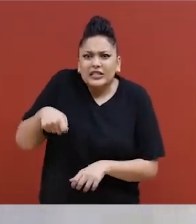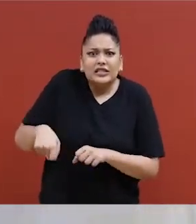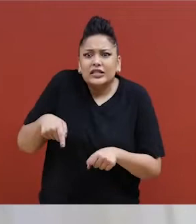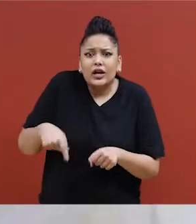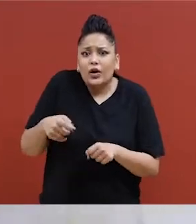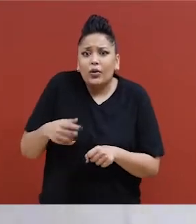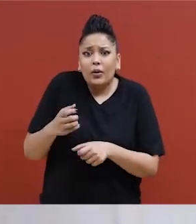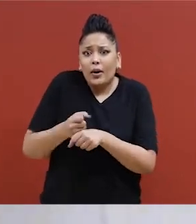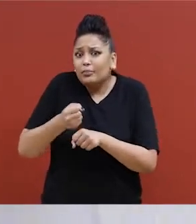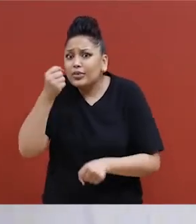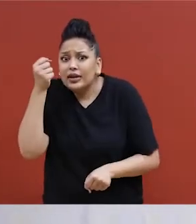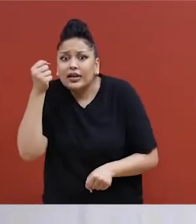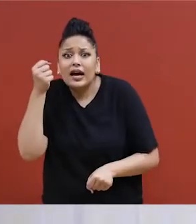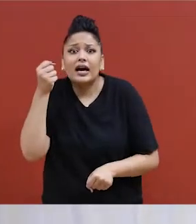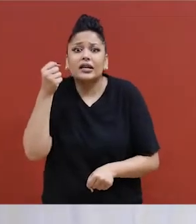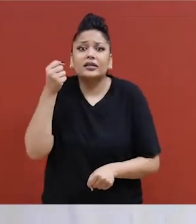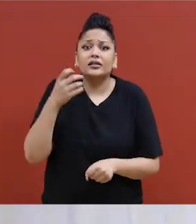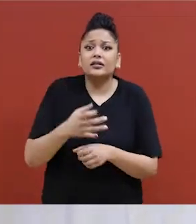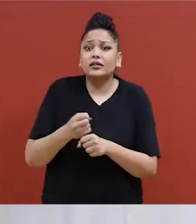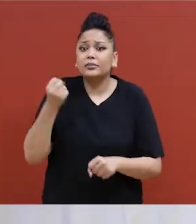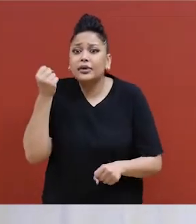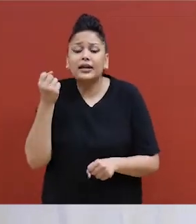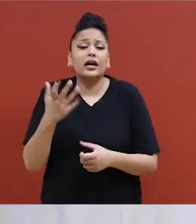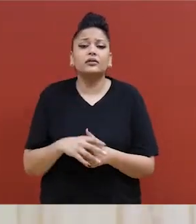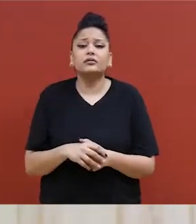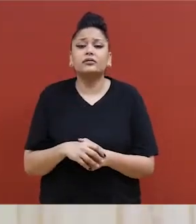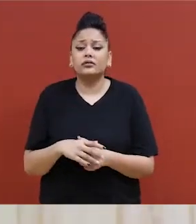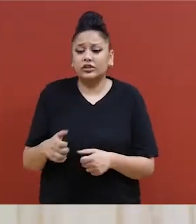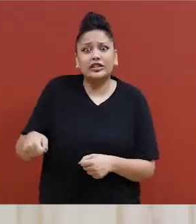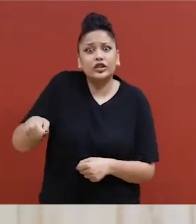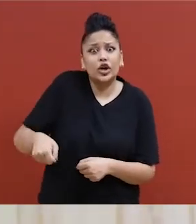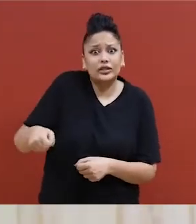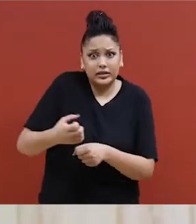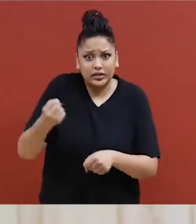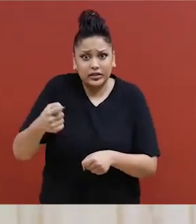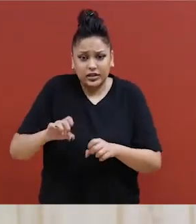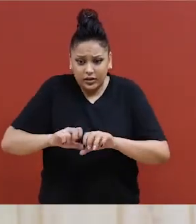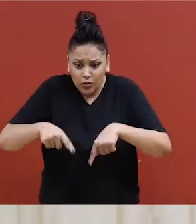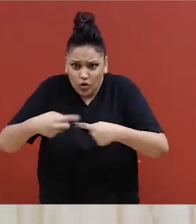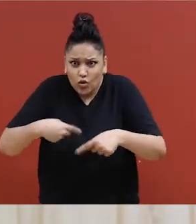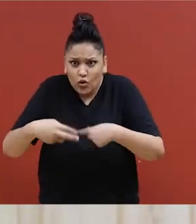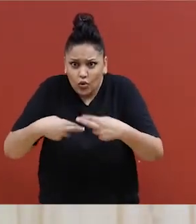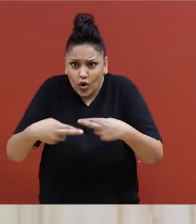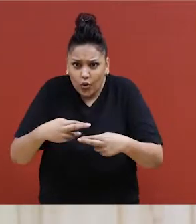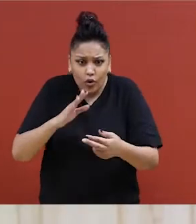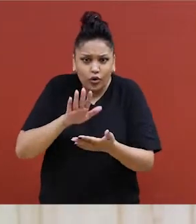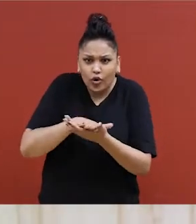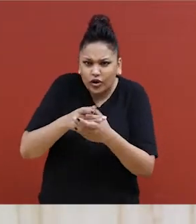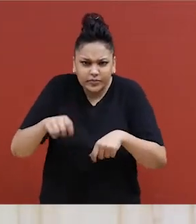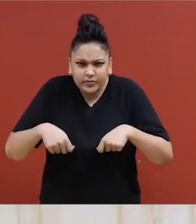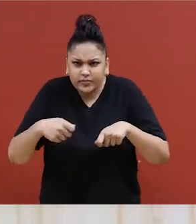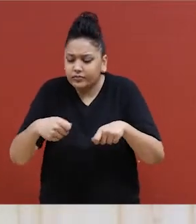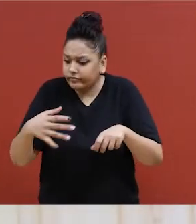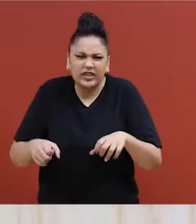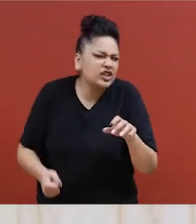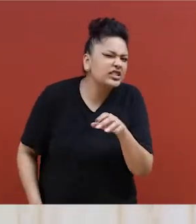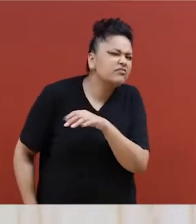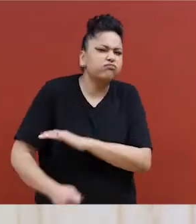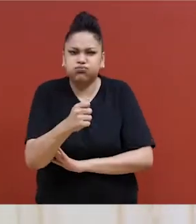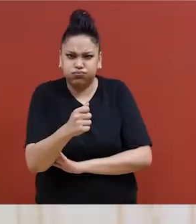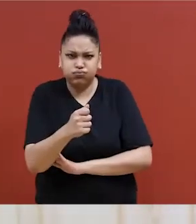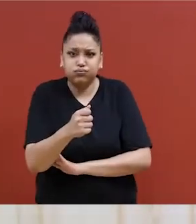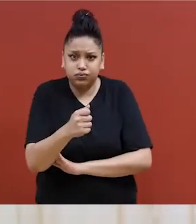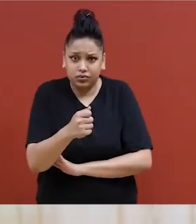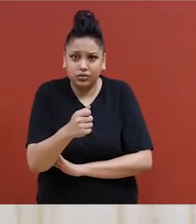my London Fog umbrella or my rolling pin and smash up between